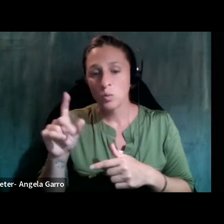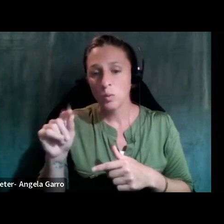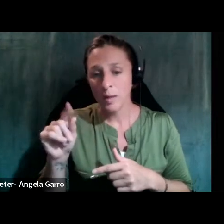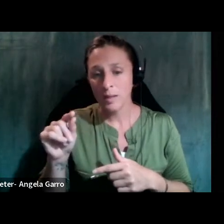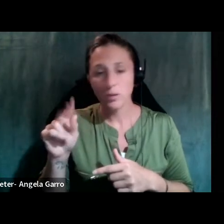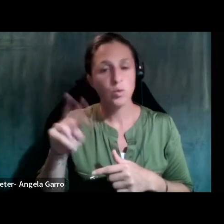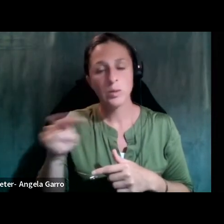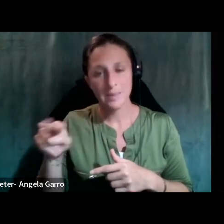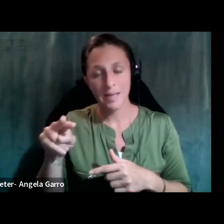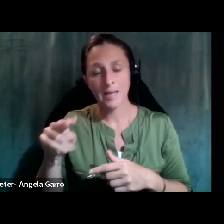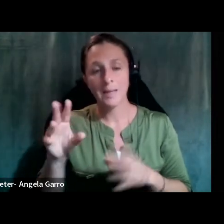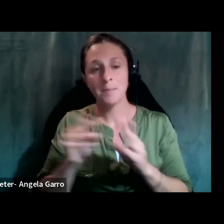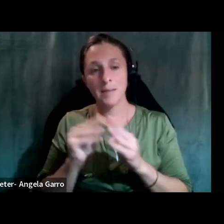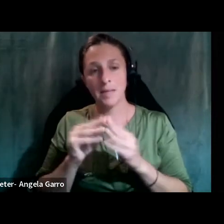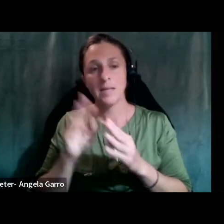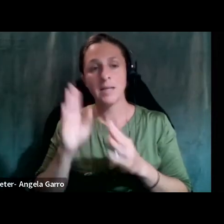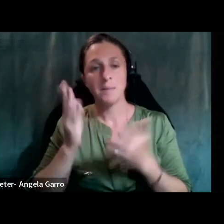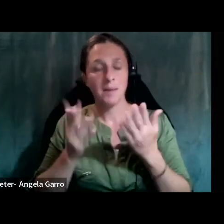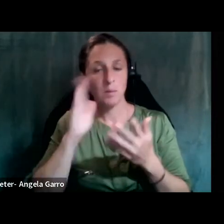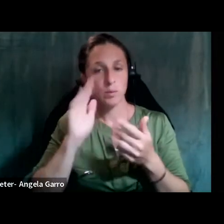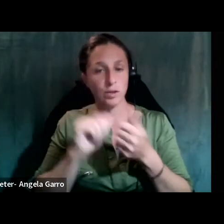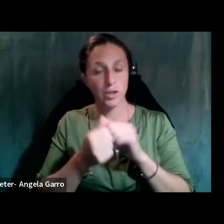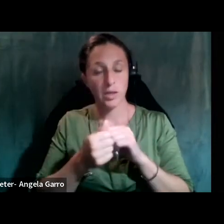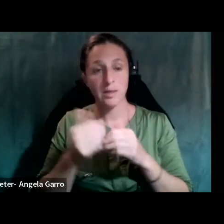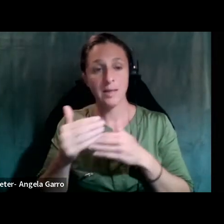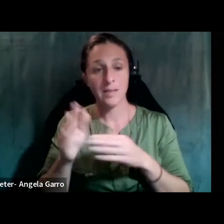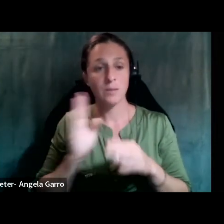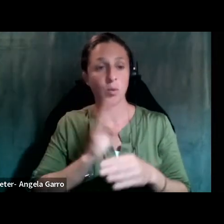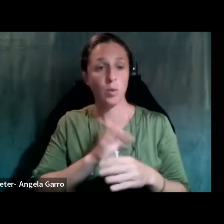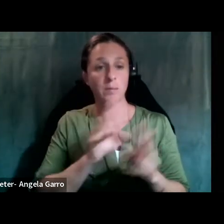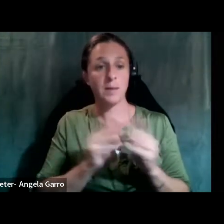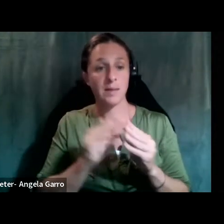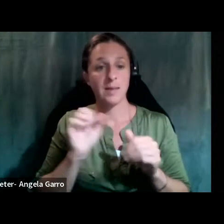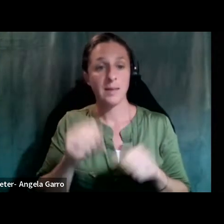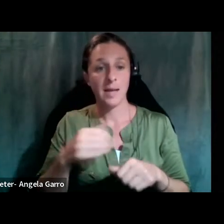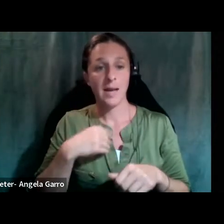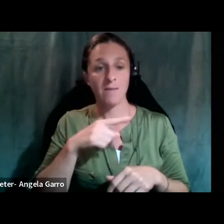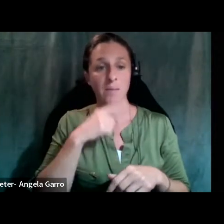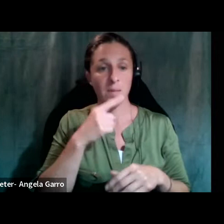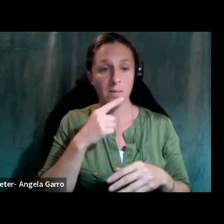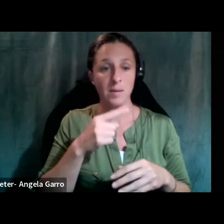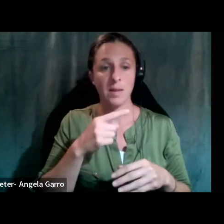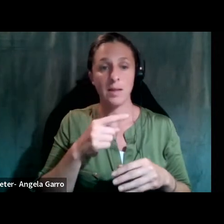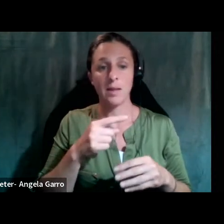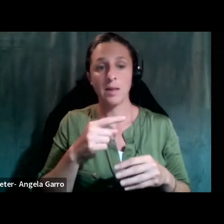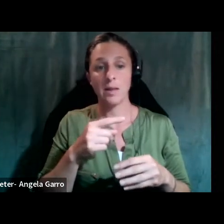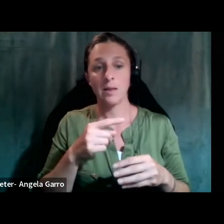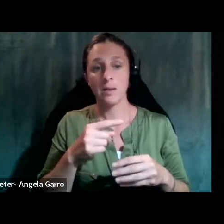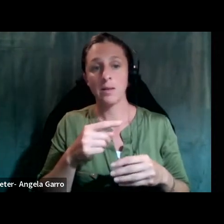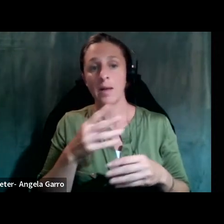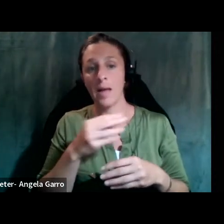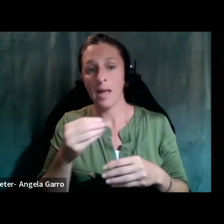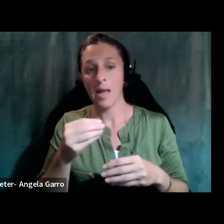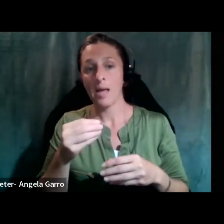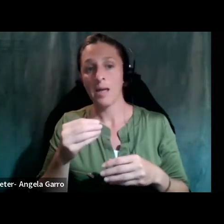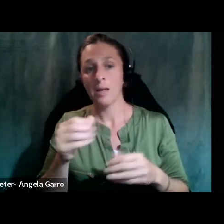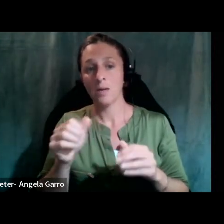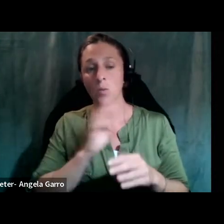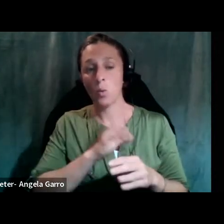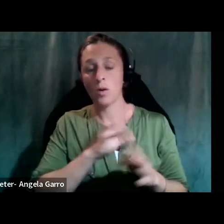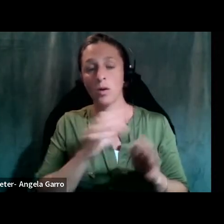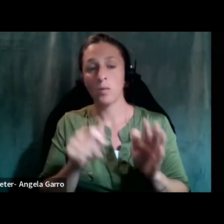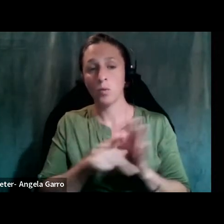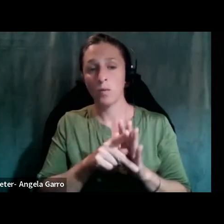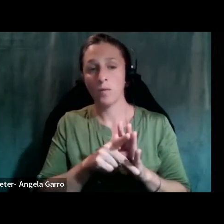June 22nd meeting later in the agenda. So our next board meeting, can we have the public hearing and board approval in the same meeting? I think we can, Okay, yeah, great. we need to. Yeah. So Yeah.